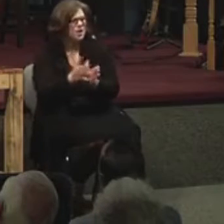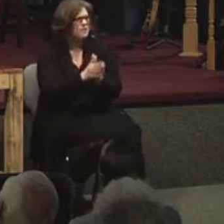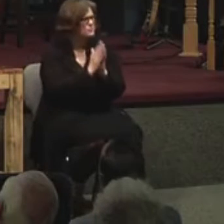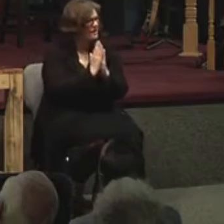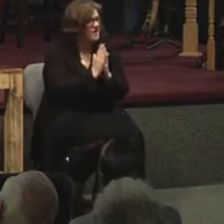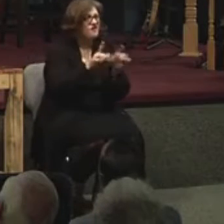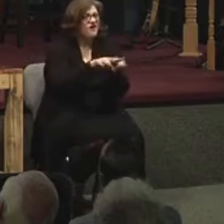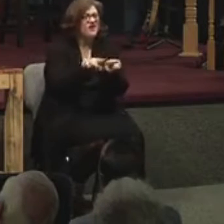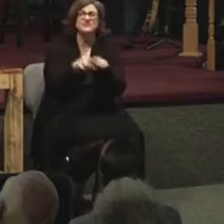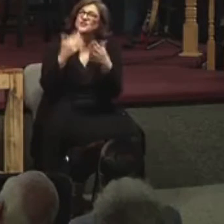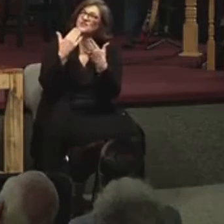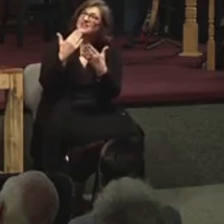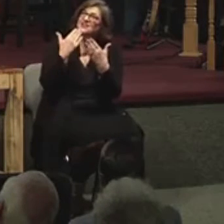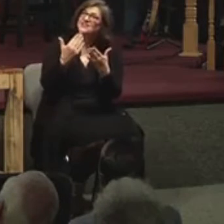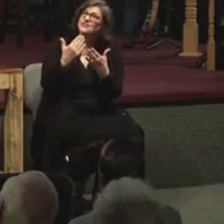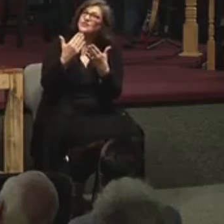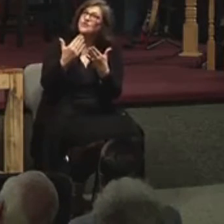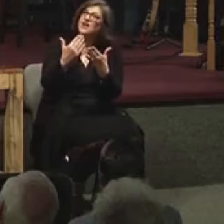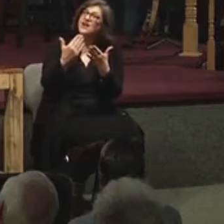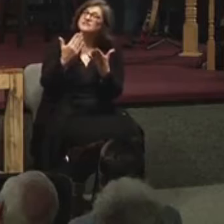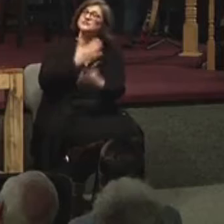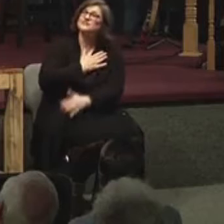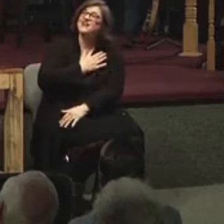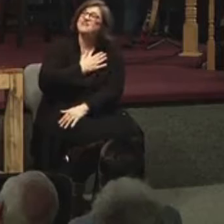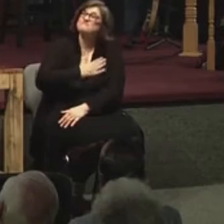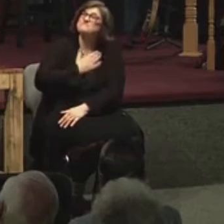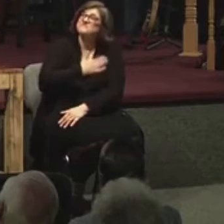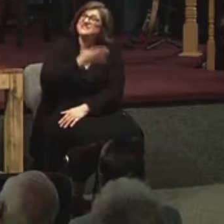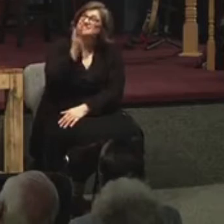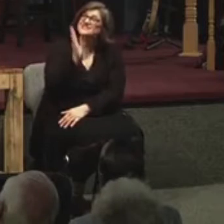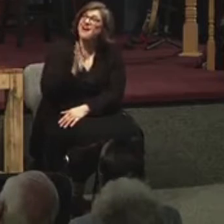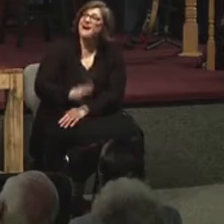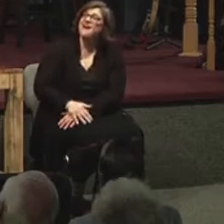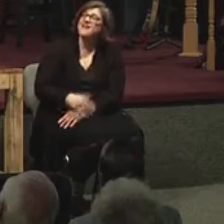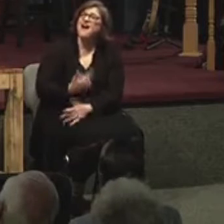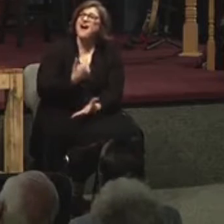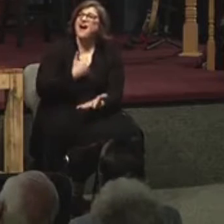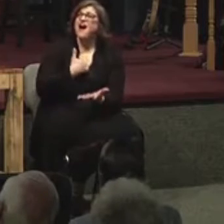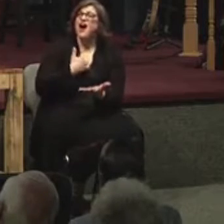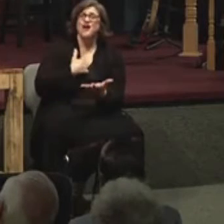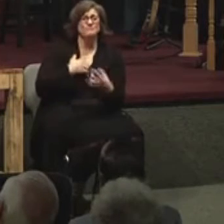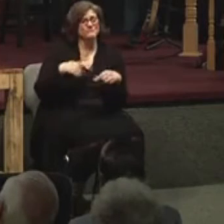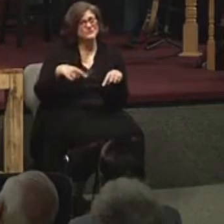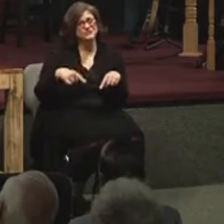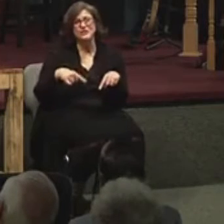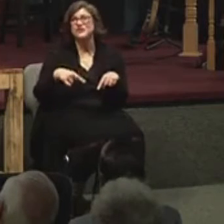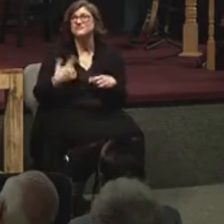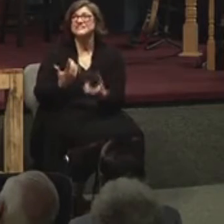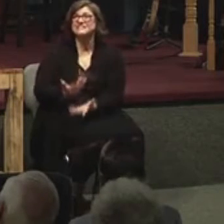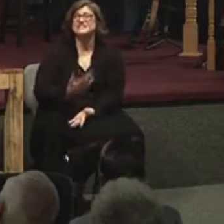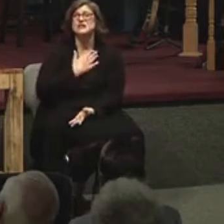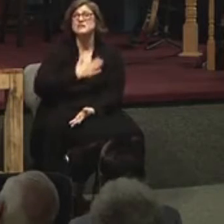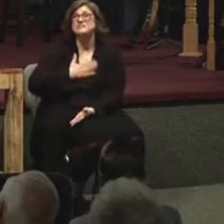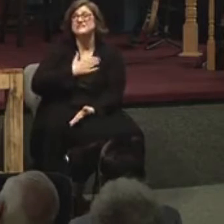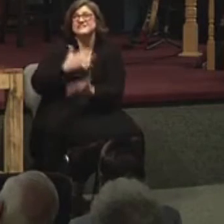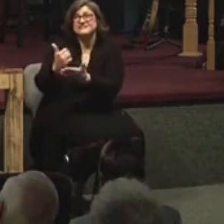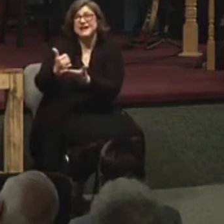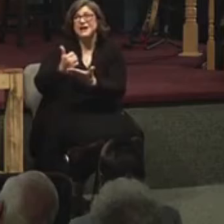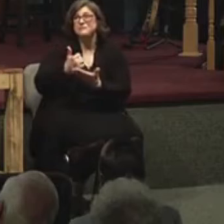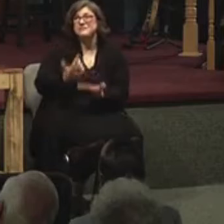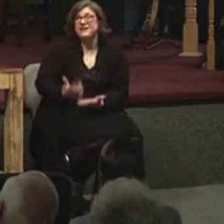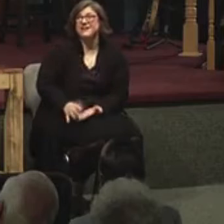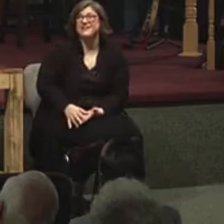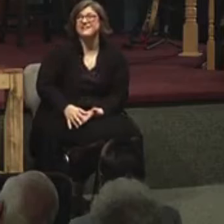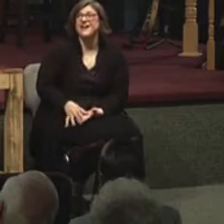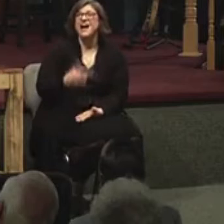thanksgiving, present your requests to God. So in other words, that you're supposed to go to God. Don't be anxious. Don't be upset about it. Go to God. Talk to him.